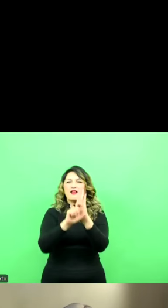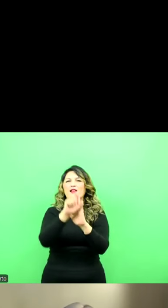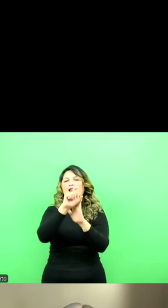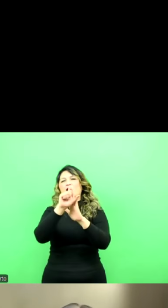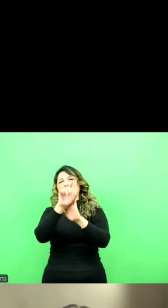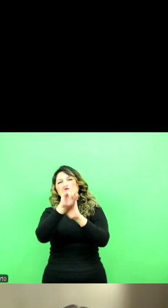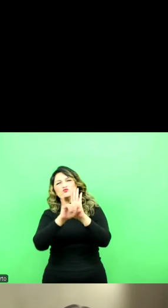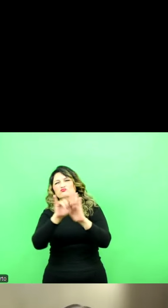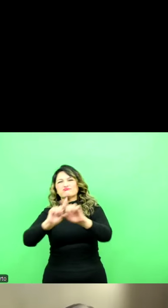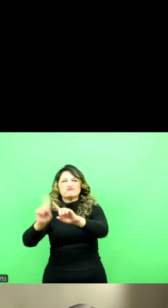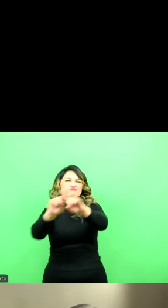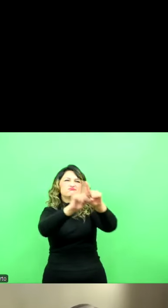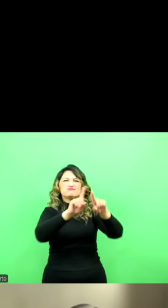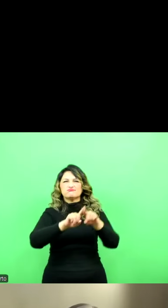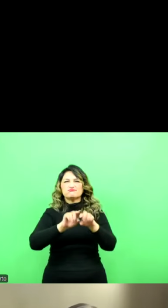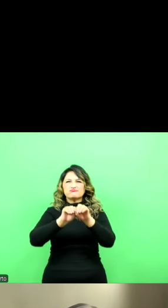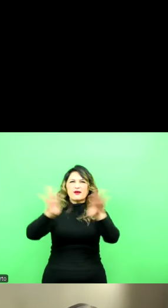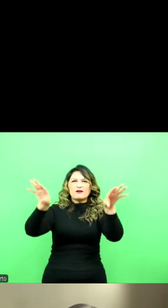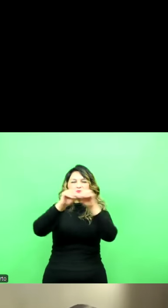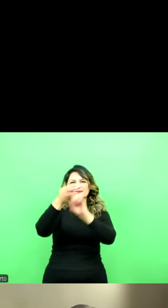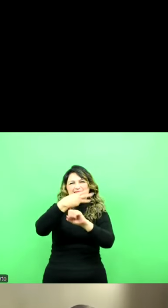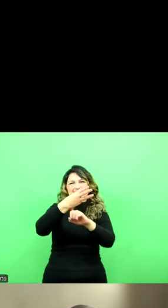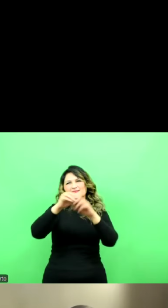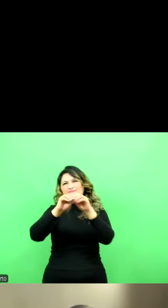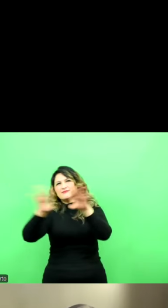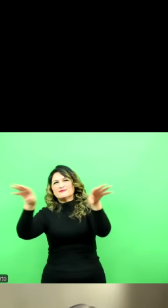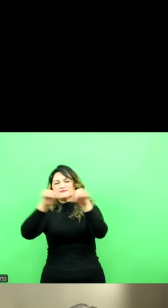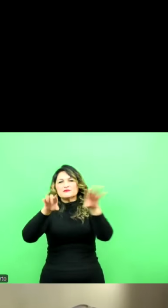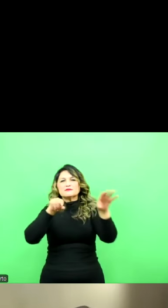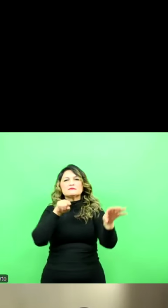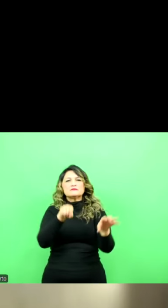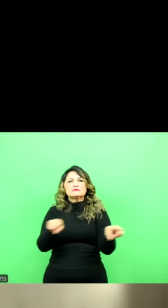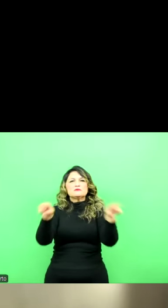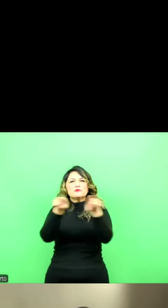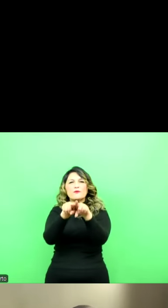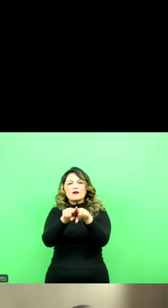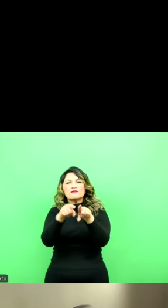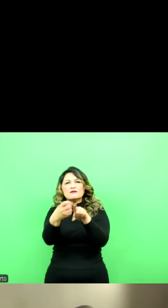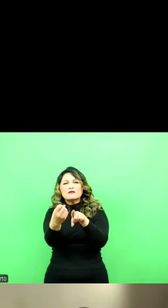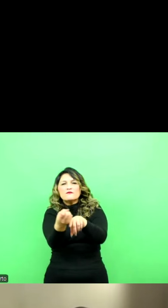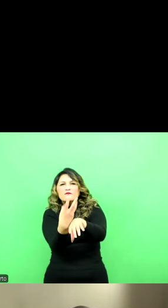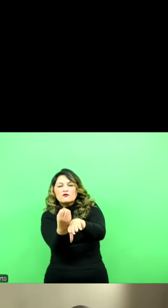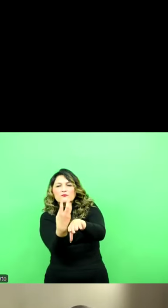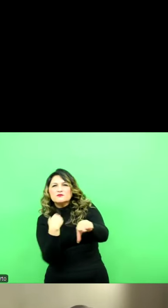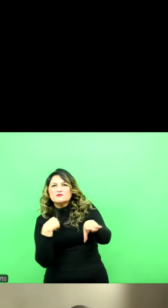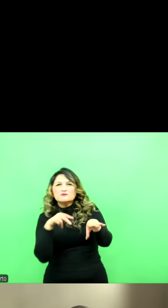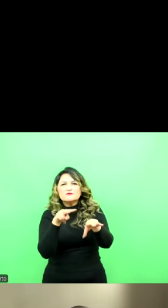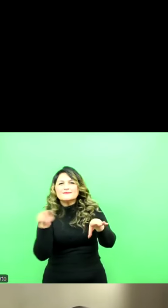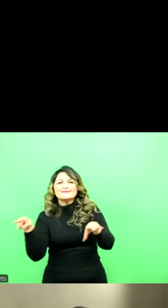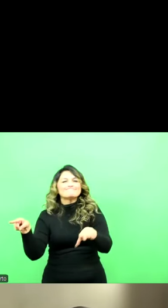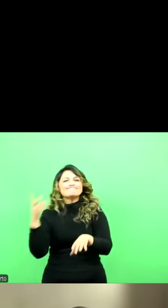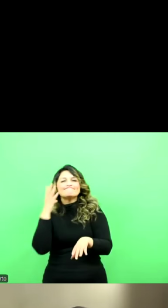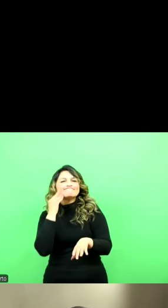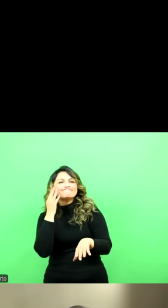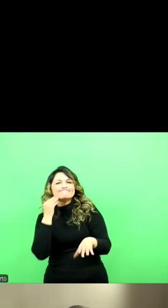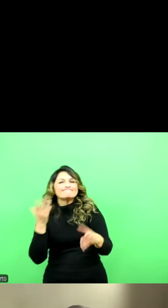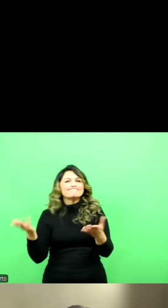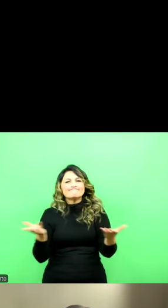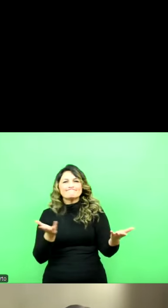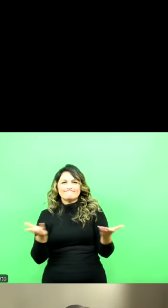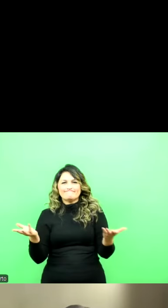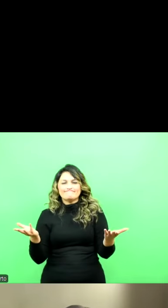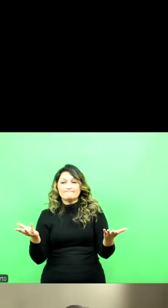on self-sufficiency or some perceived stigma against accepting help or welfare that deters an older